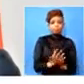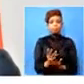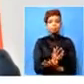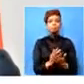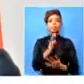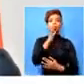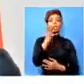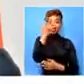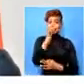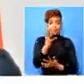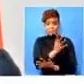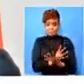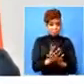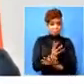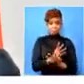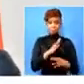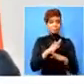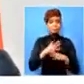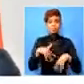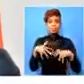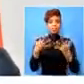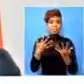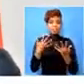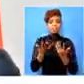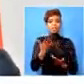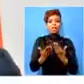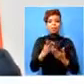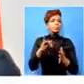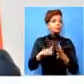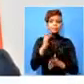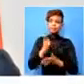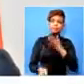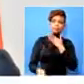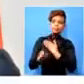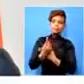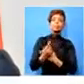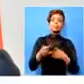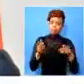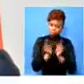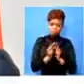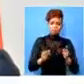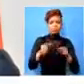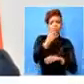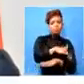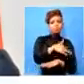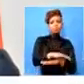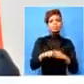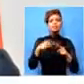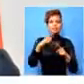not work out, like it happened under Gear, we meet on the street until a change occurs.